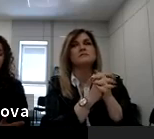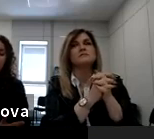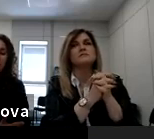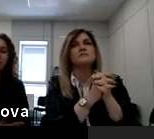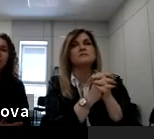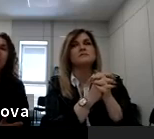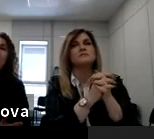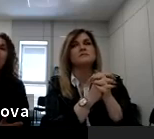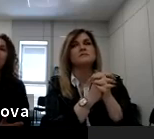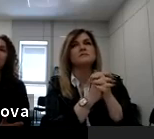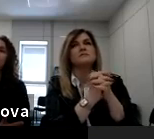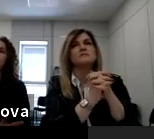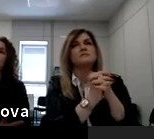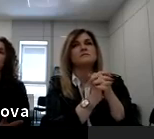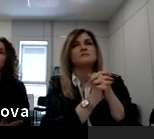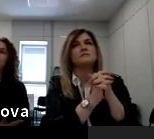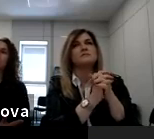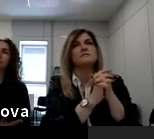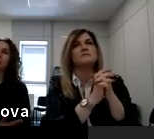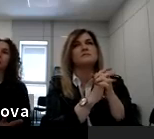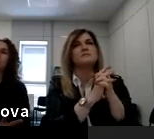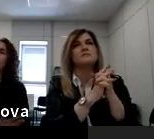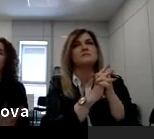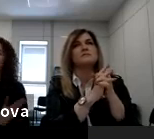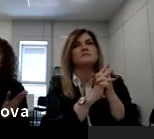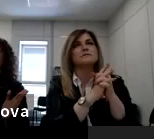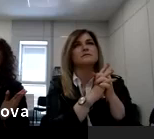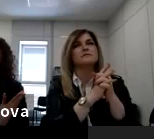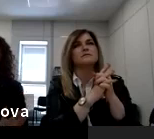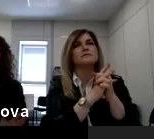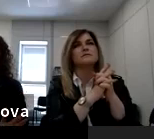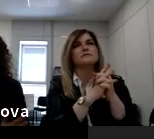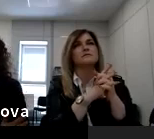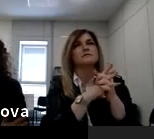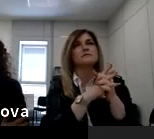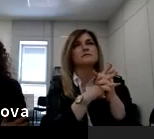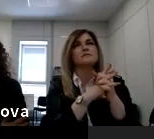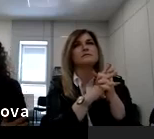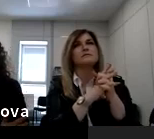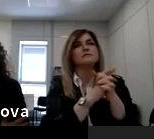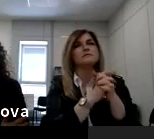third picture. To compare the white flood the